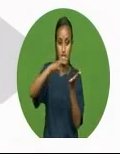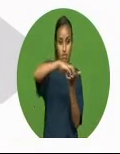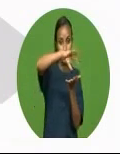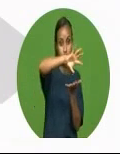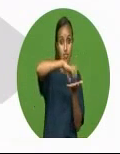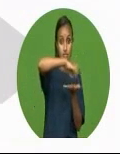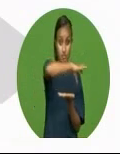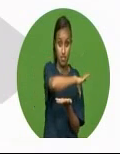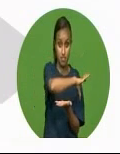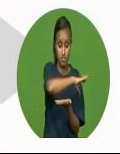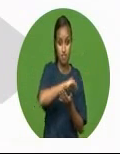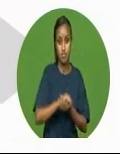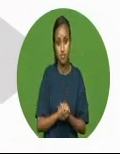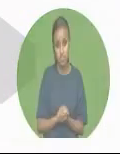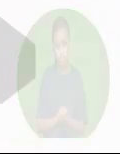single plane.